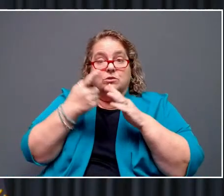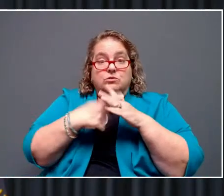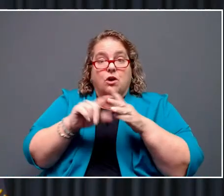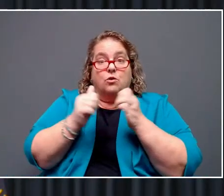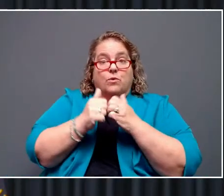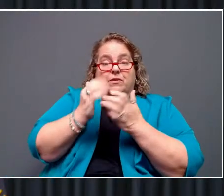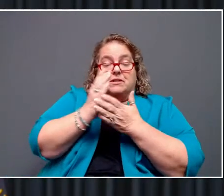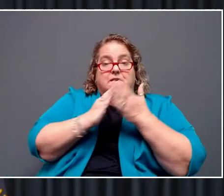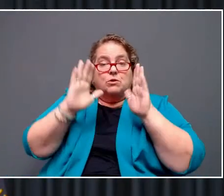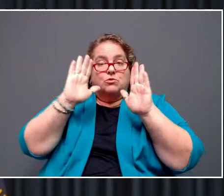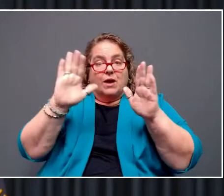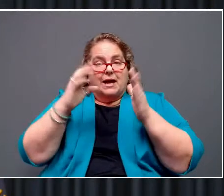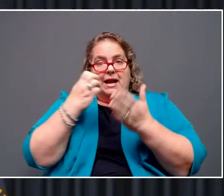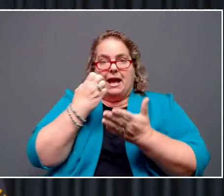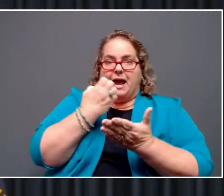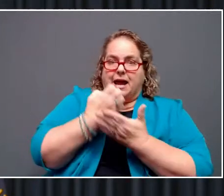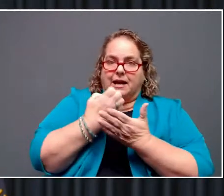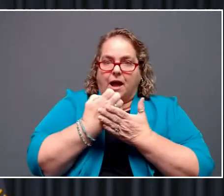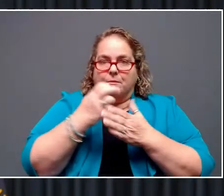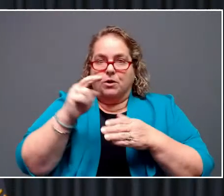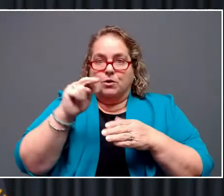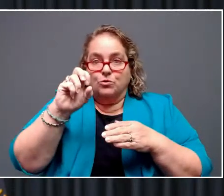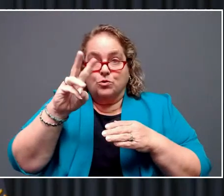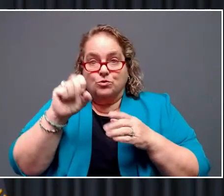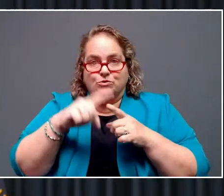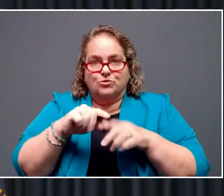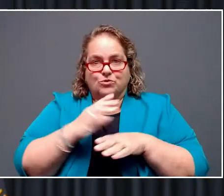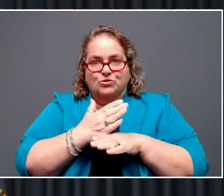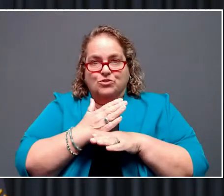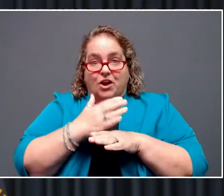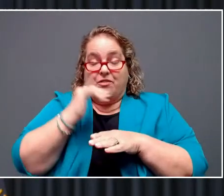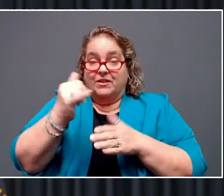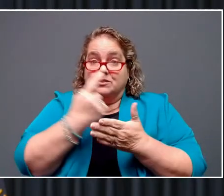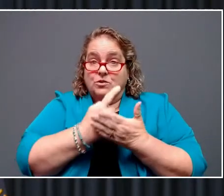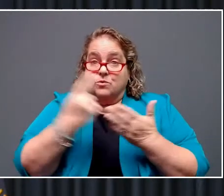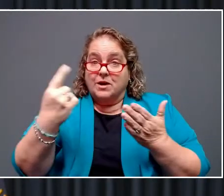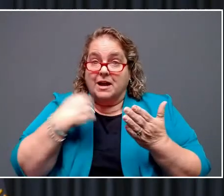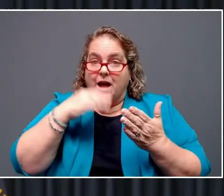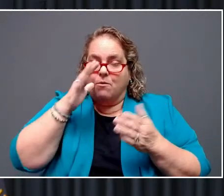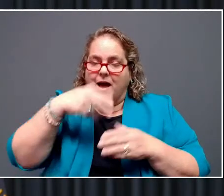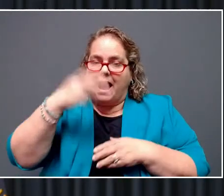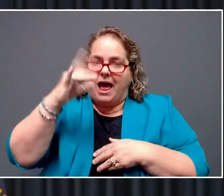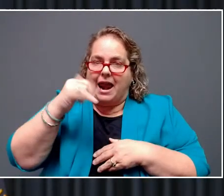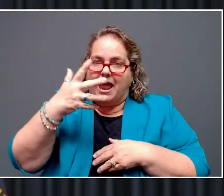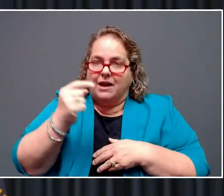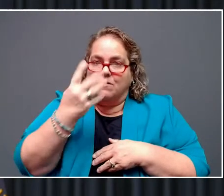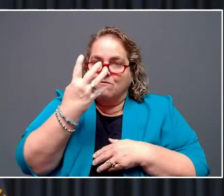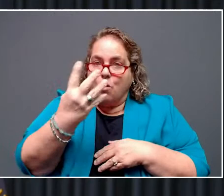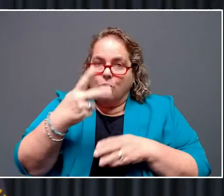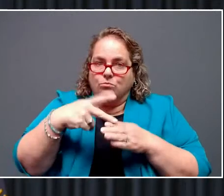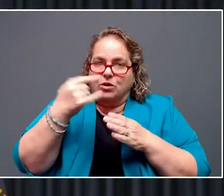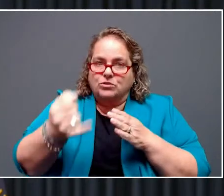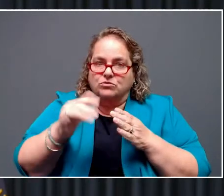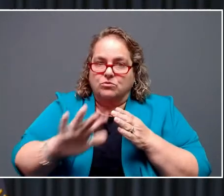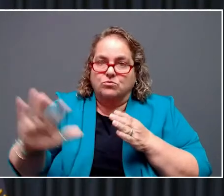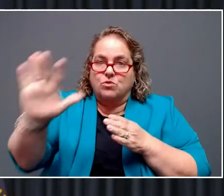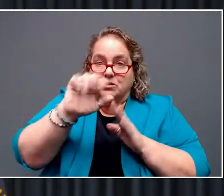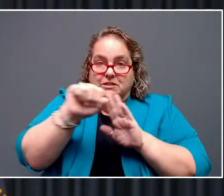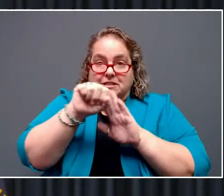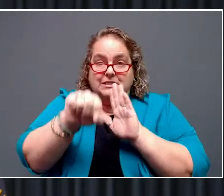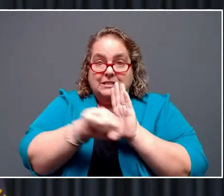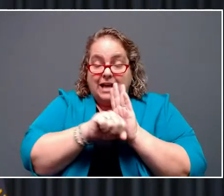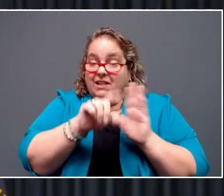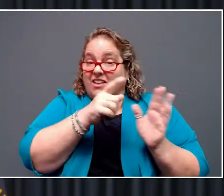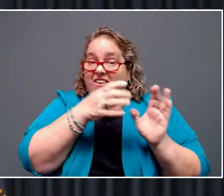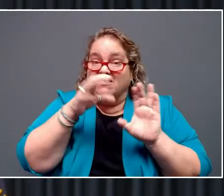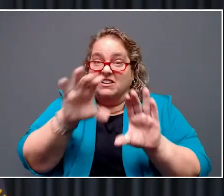economic development news to share. As this week, I'll be highlighting four projects across the state that are investing nearly $200